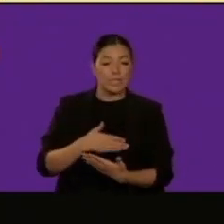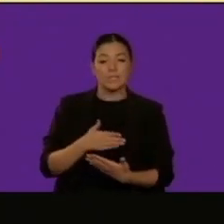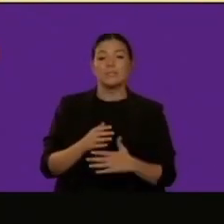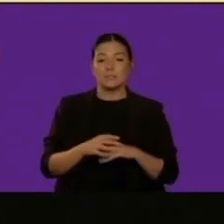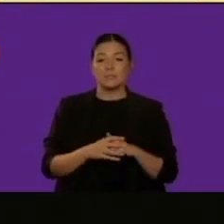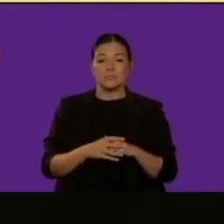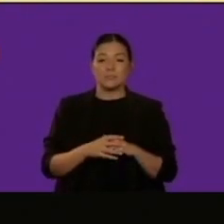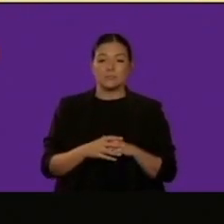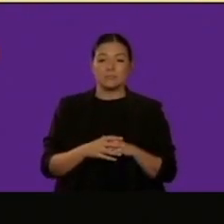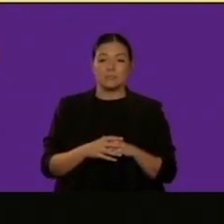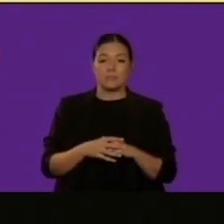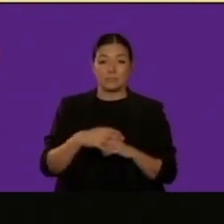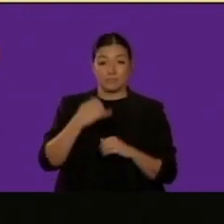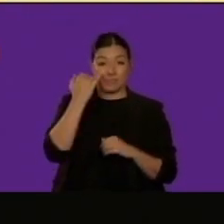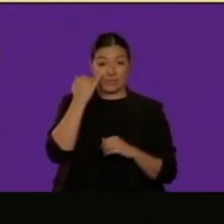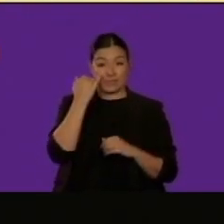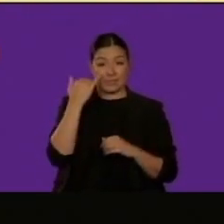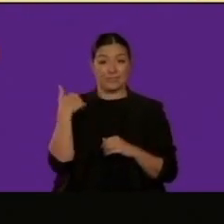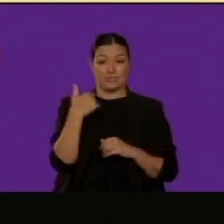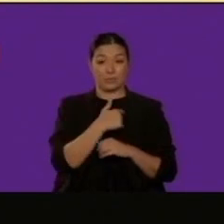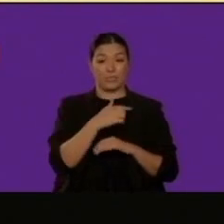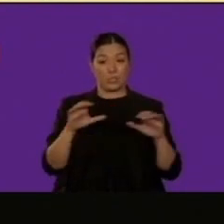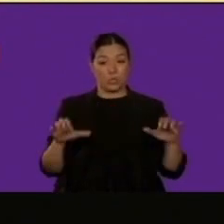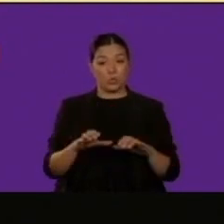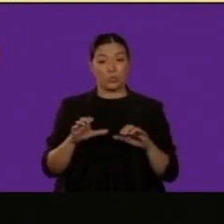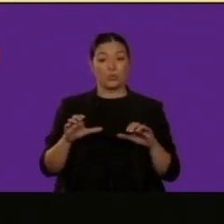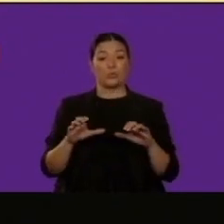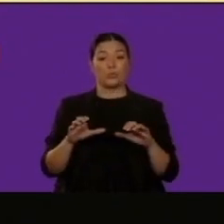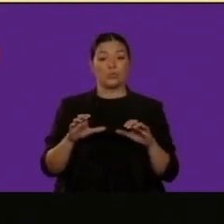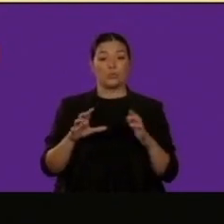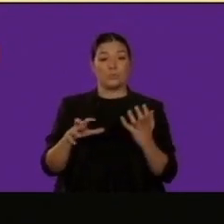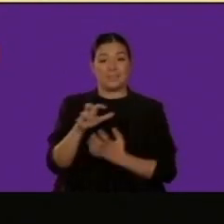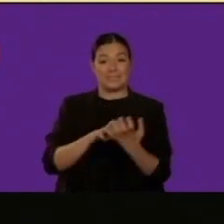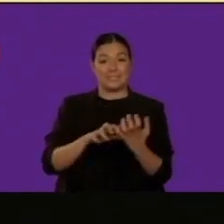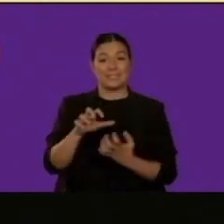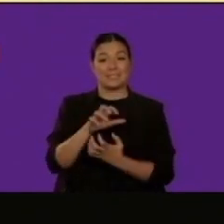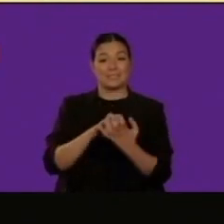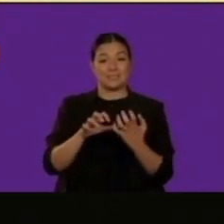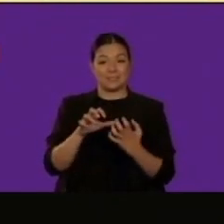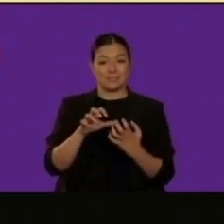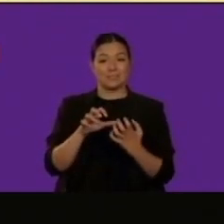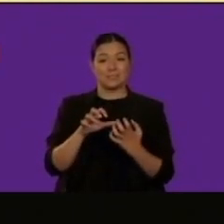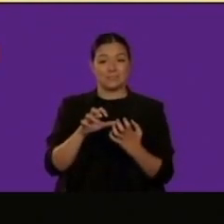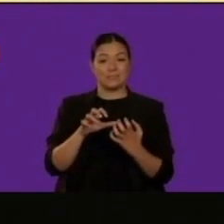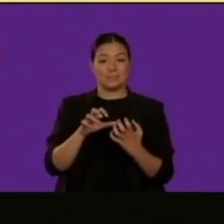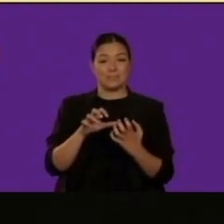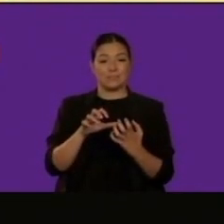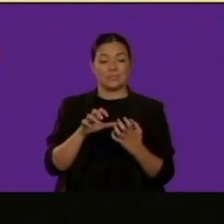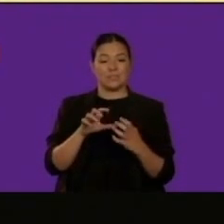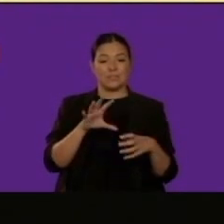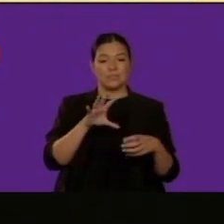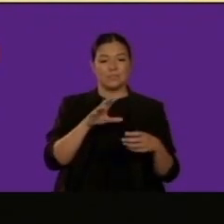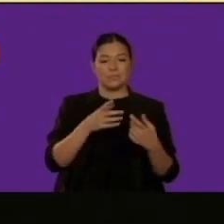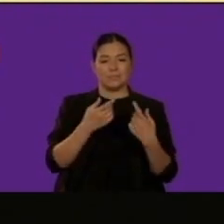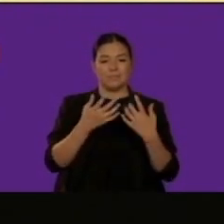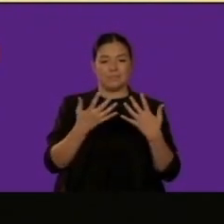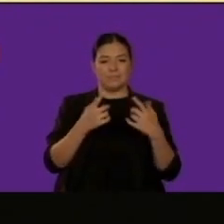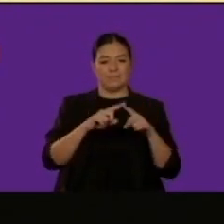that have less resources. So we have to adapt ourselves to this context. And here we can see